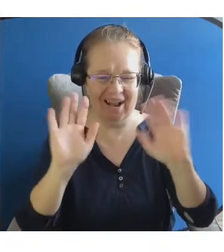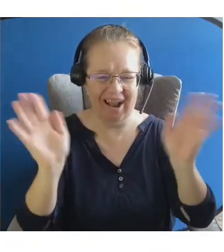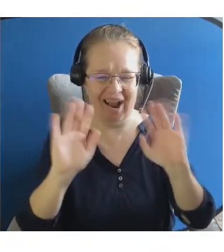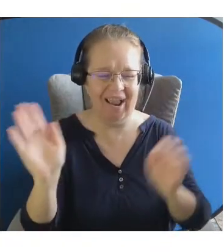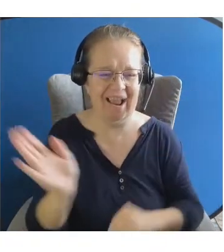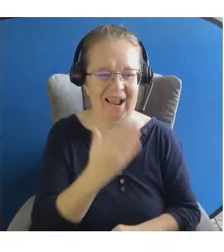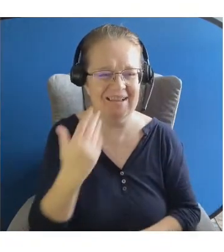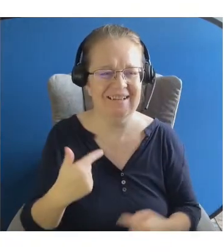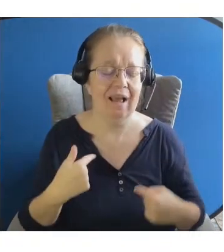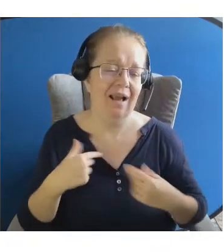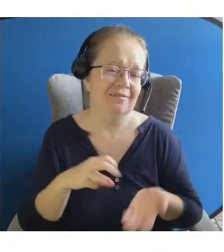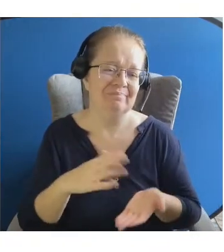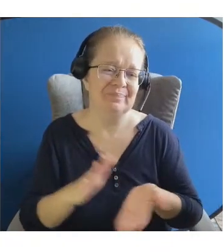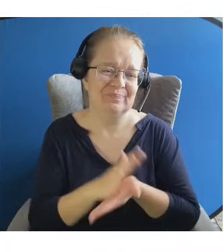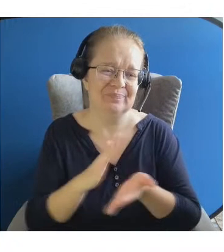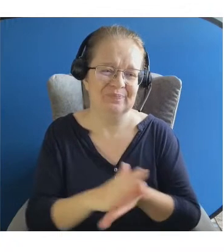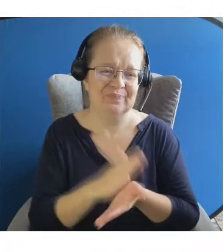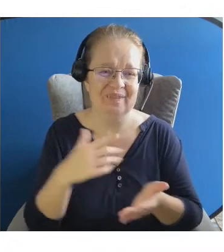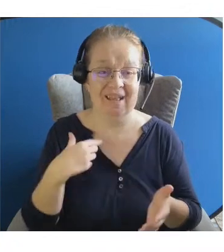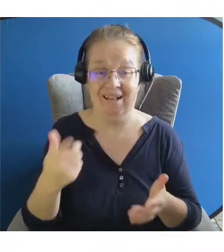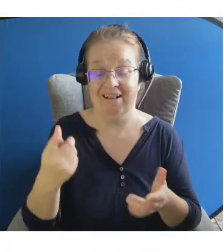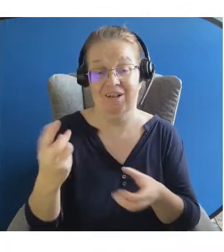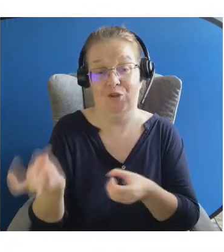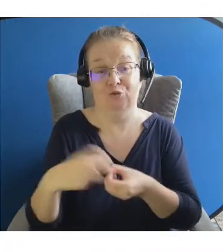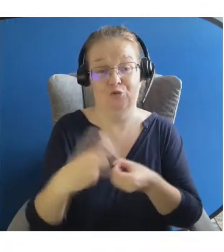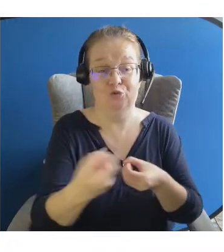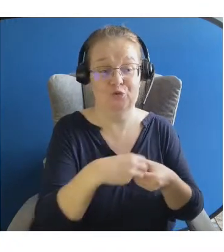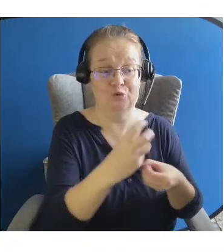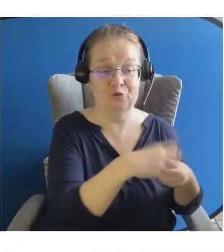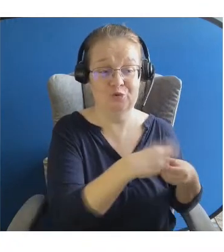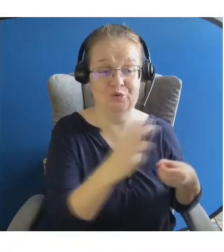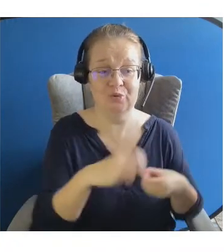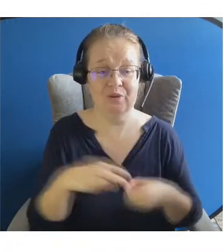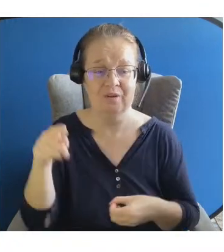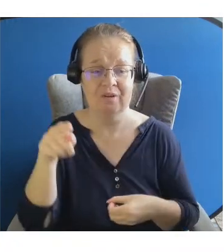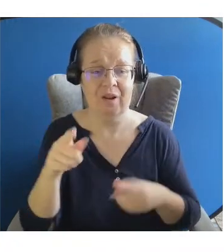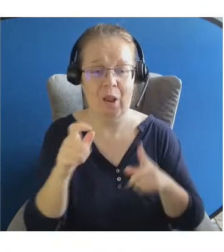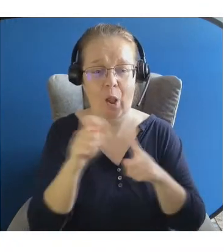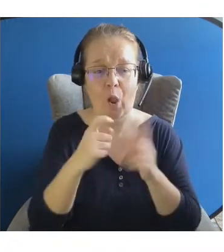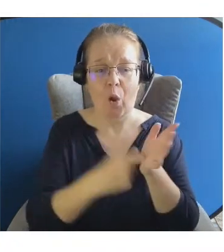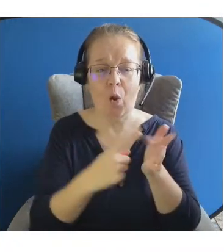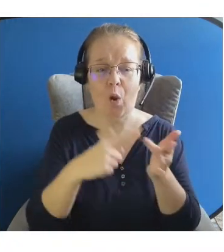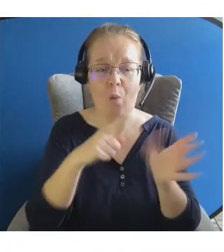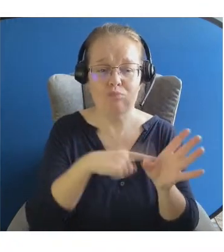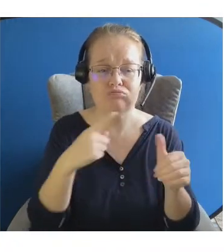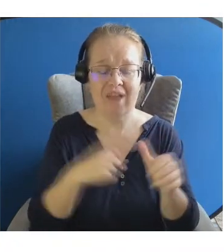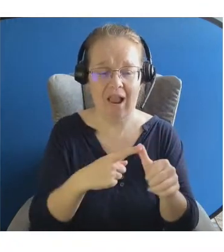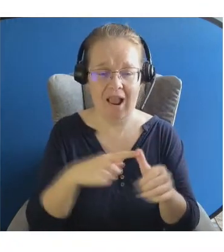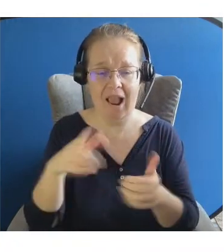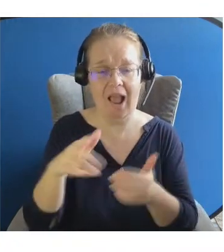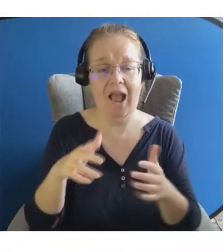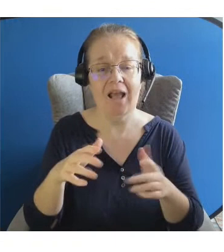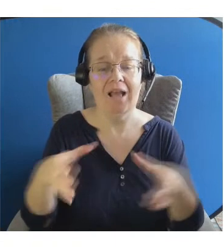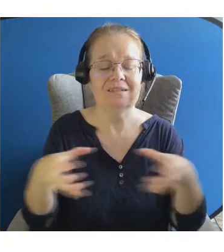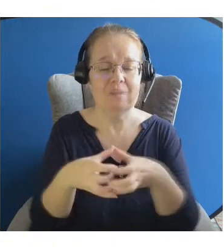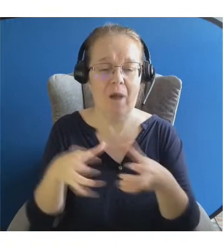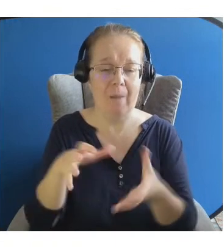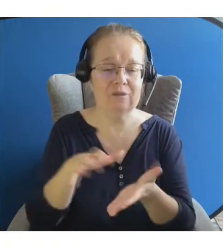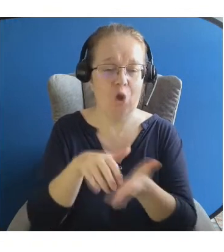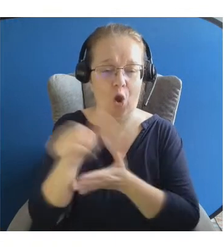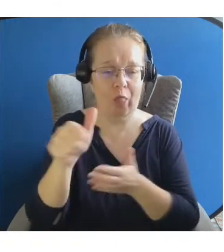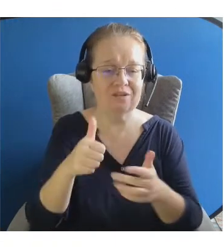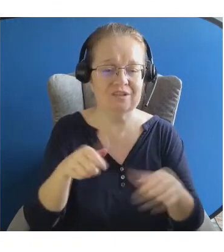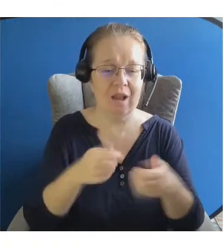I'm delighted to be joined today by Priya Ramdas from the Department of Culture, Media and Sport,